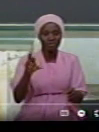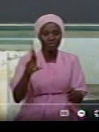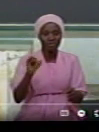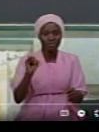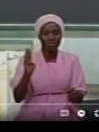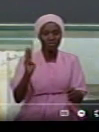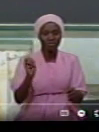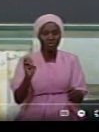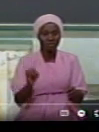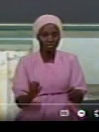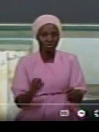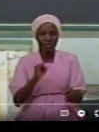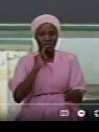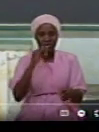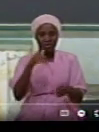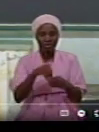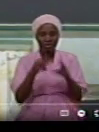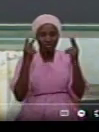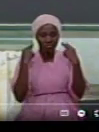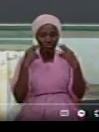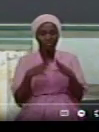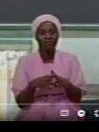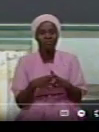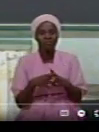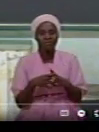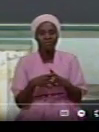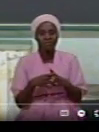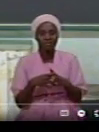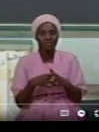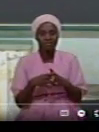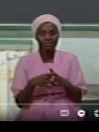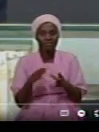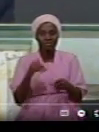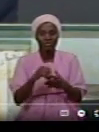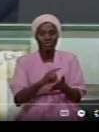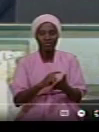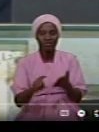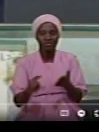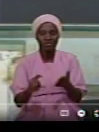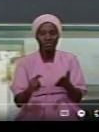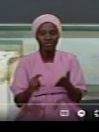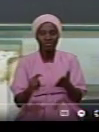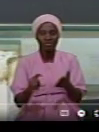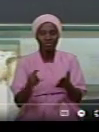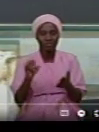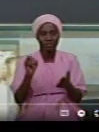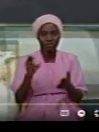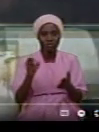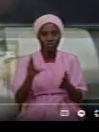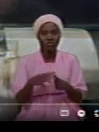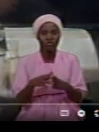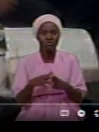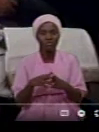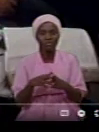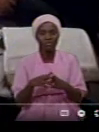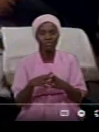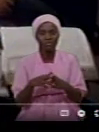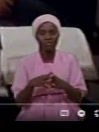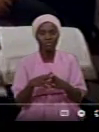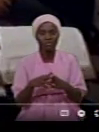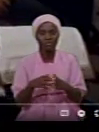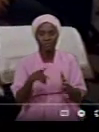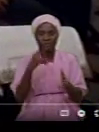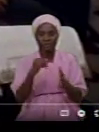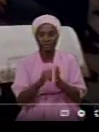is in vain. Look at verse 12. In verse 12,